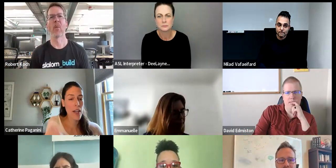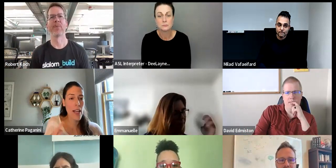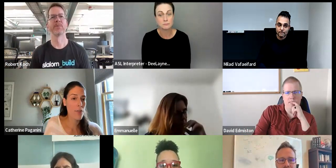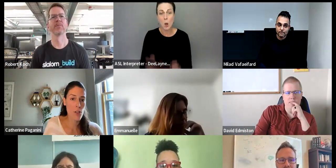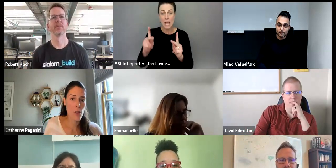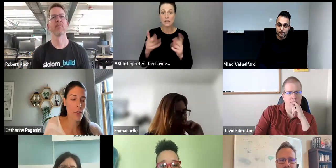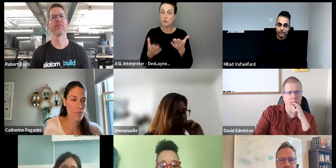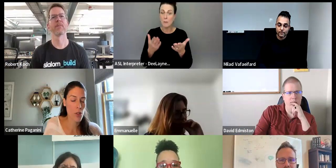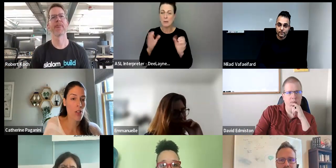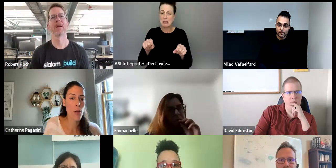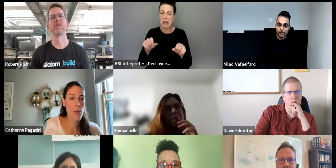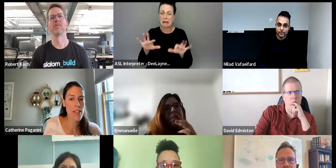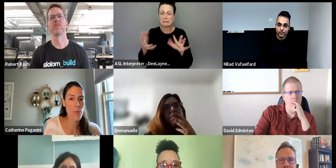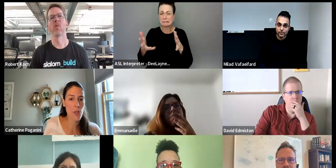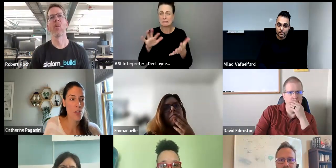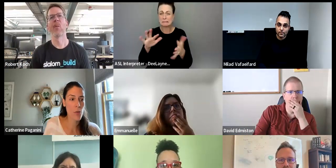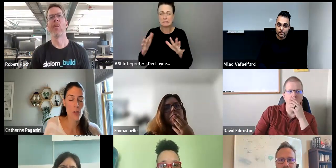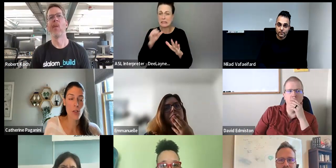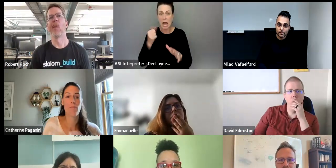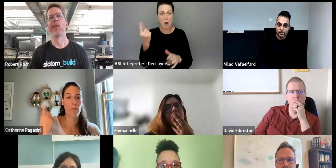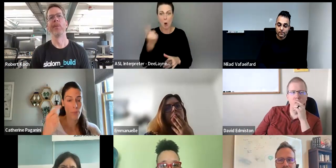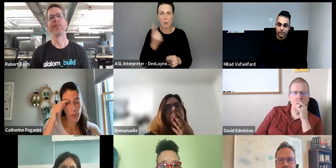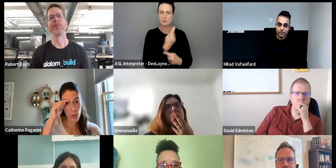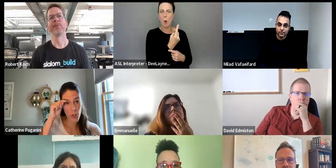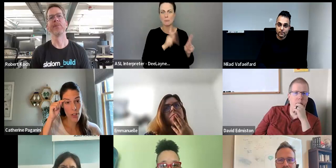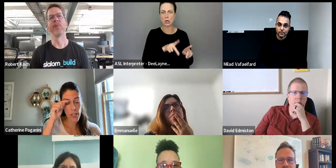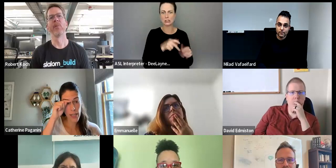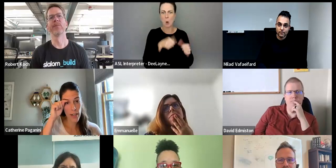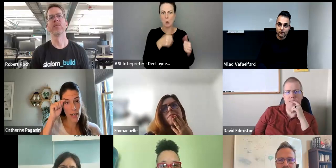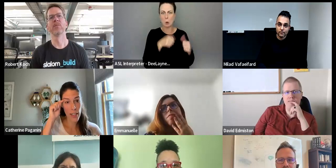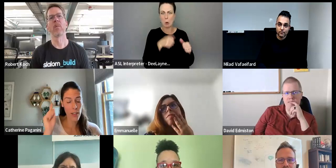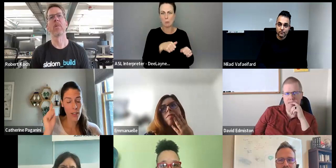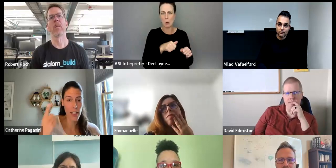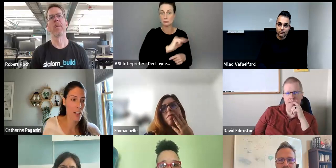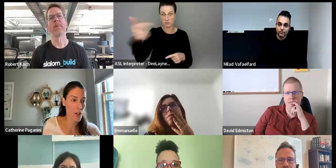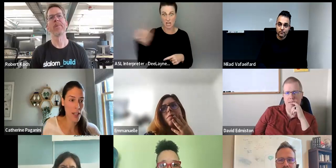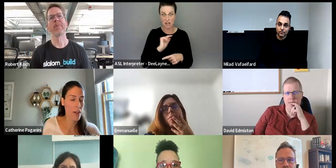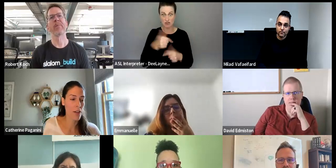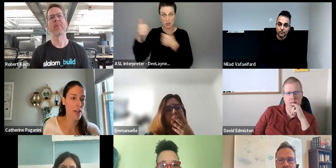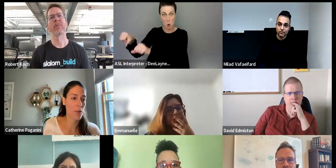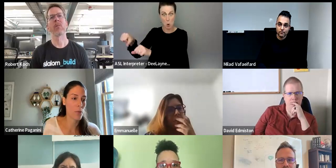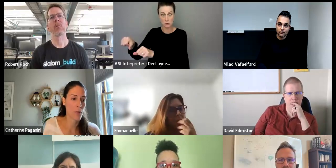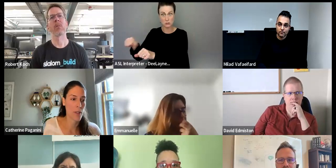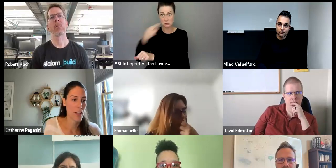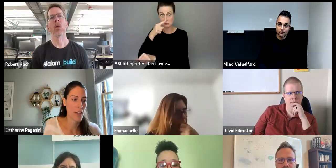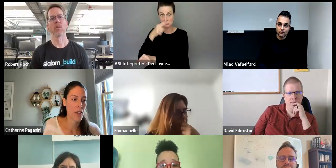Okay, so maybe we can kind of just, so it's not always the same person, we just make turns and then like say like, okay,